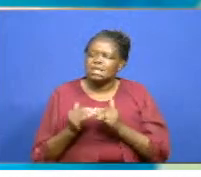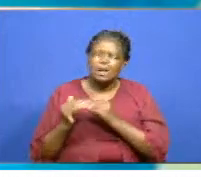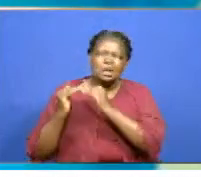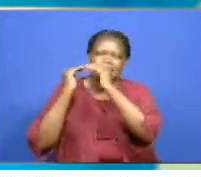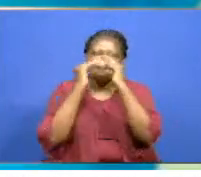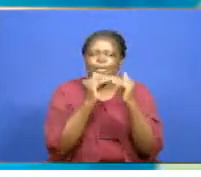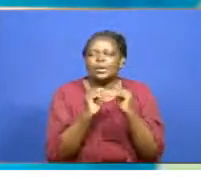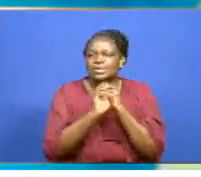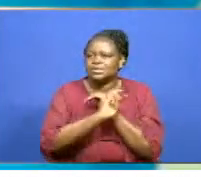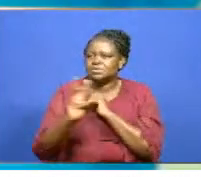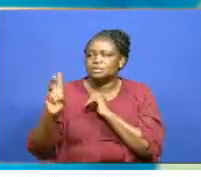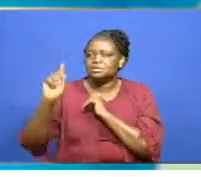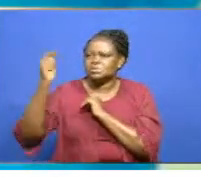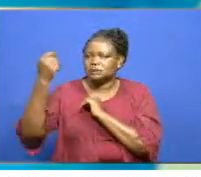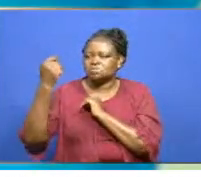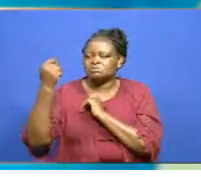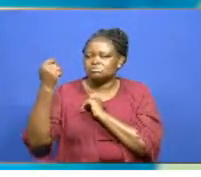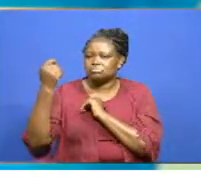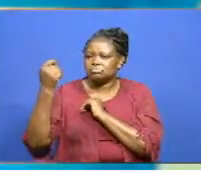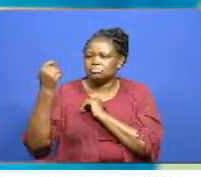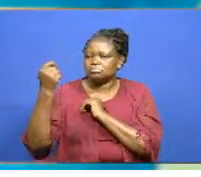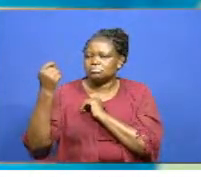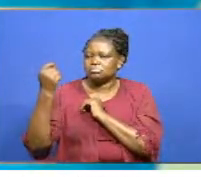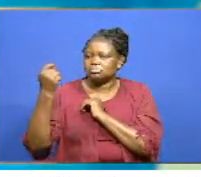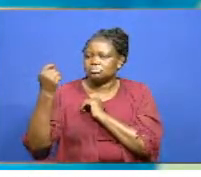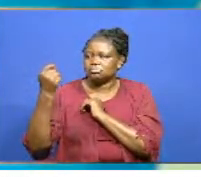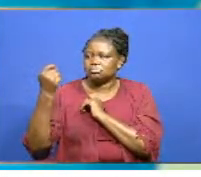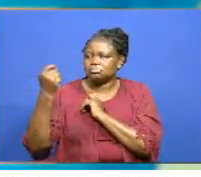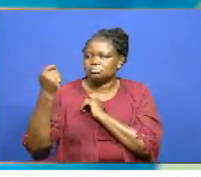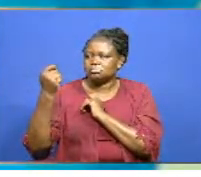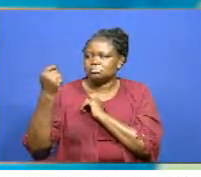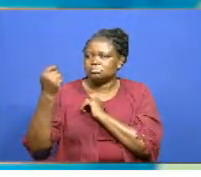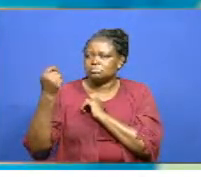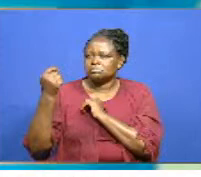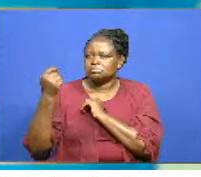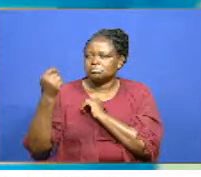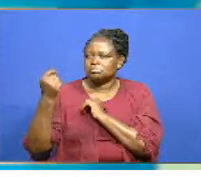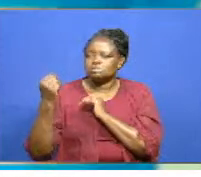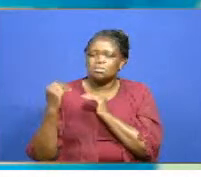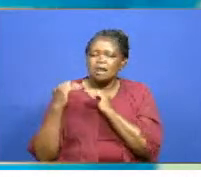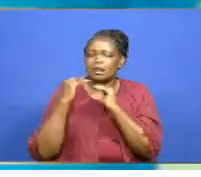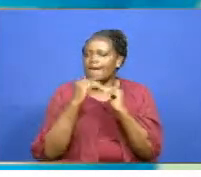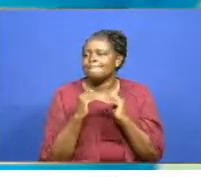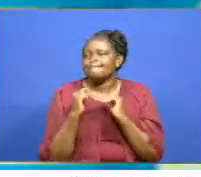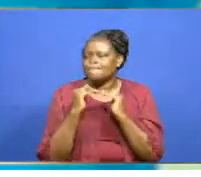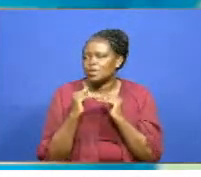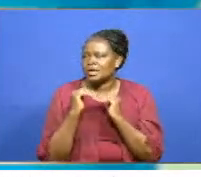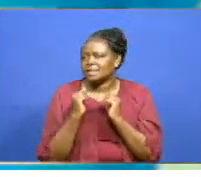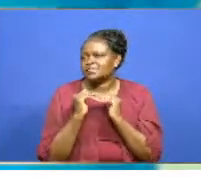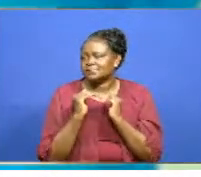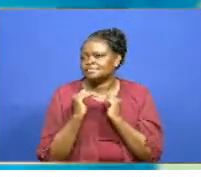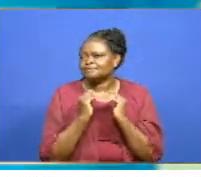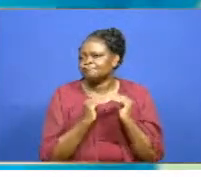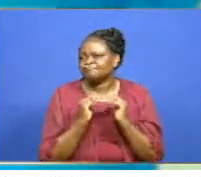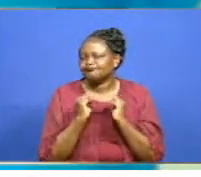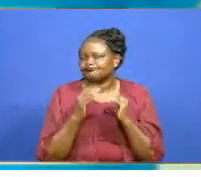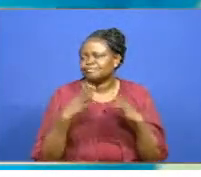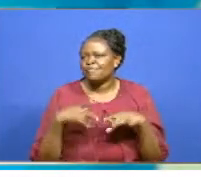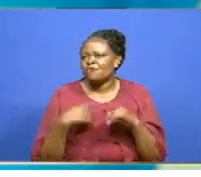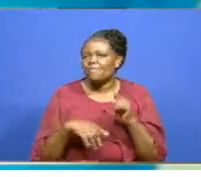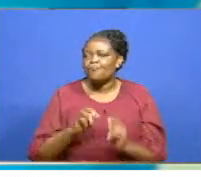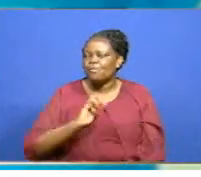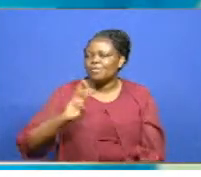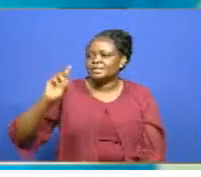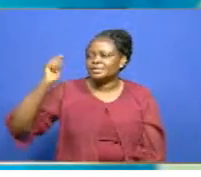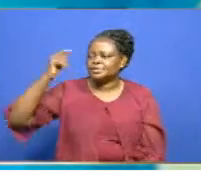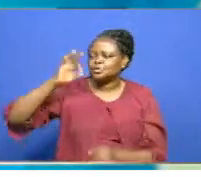Western Kenya, jinsi they would like to term it, democracy ya wananchi wa Western Kenya kuweza